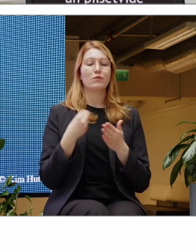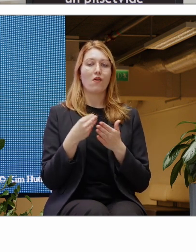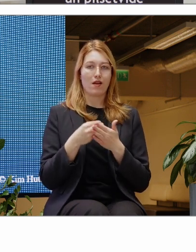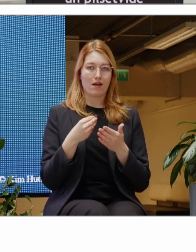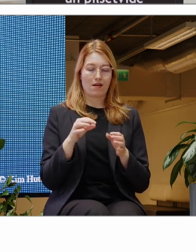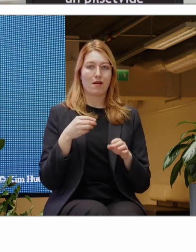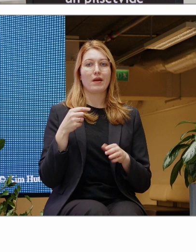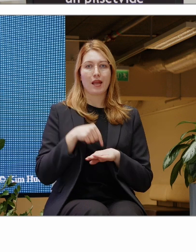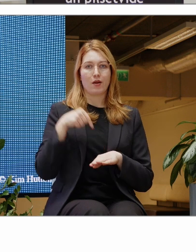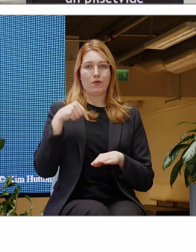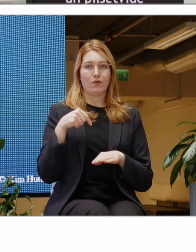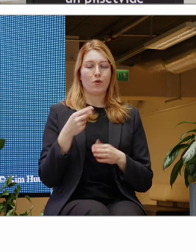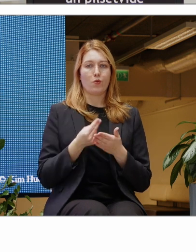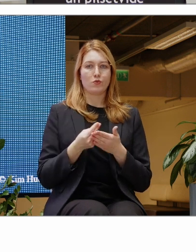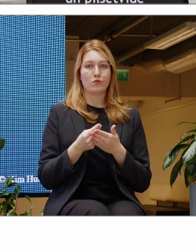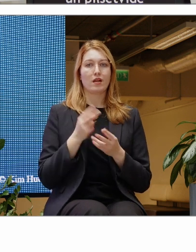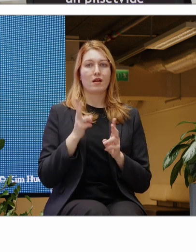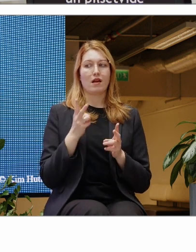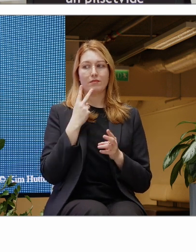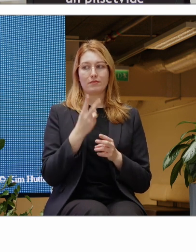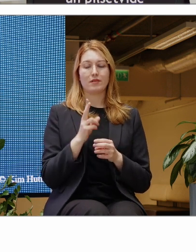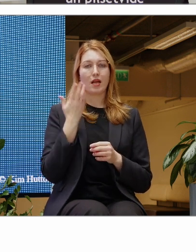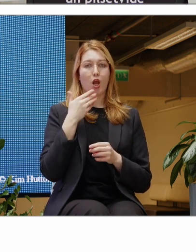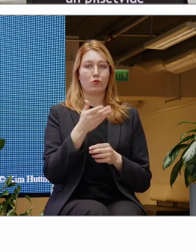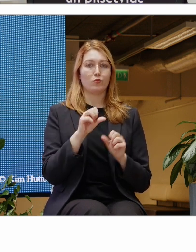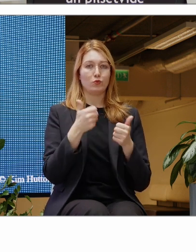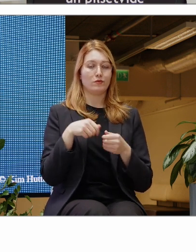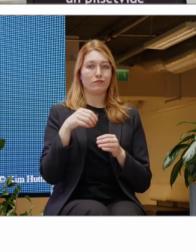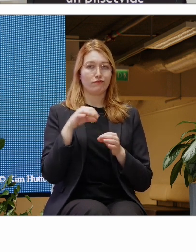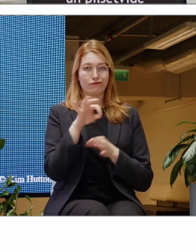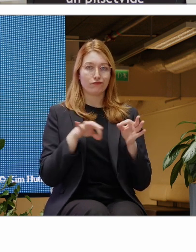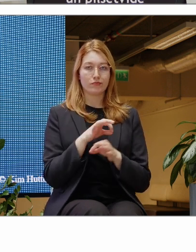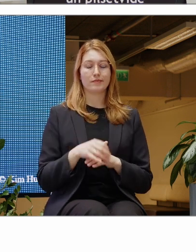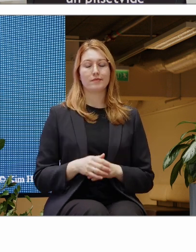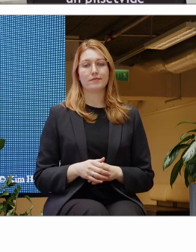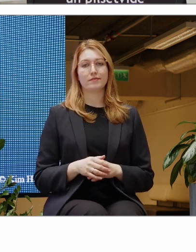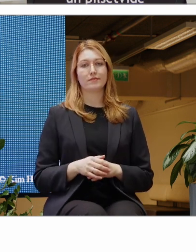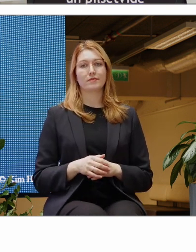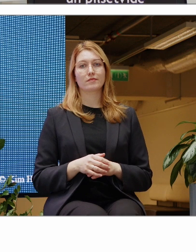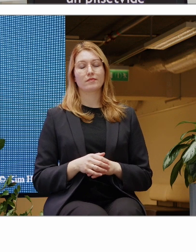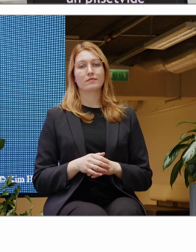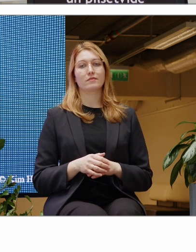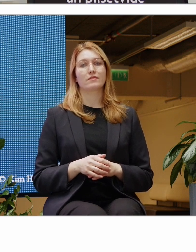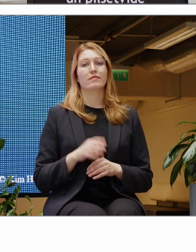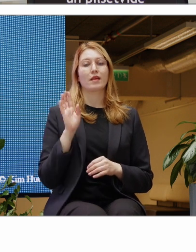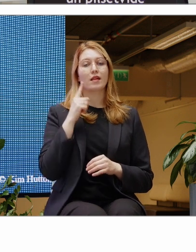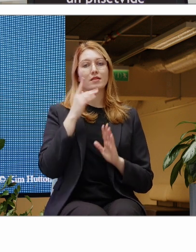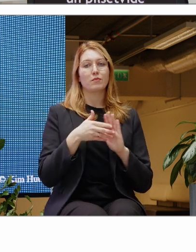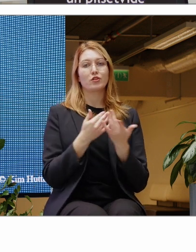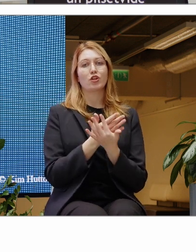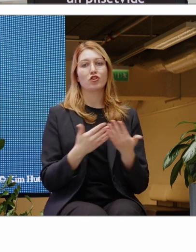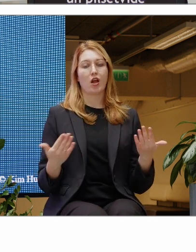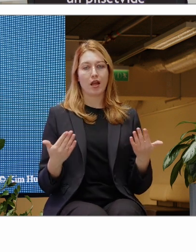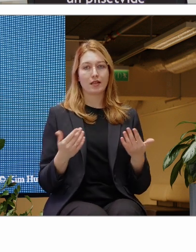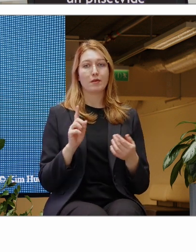your world, your design world, really looks at when you design. So understanding the diversity of needs is